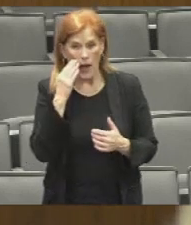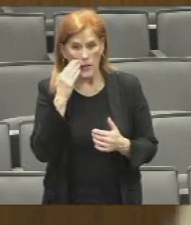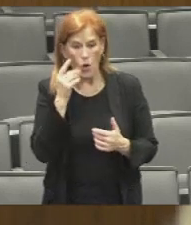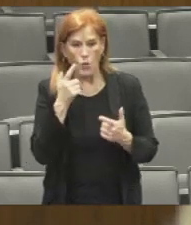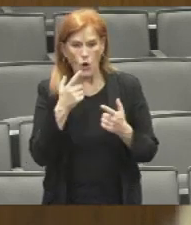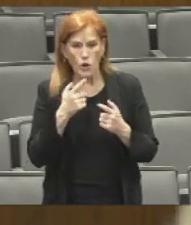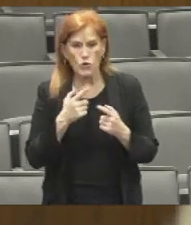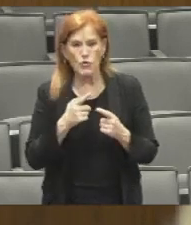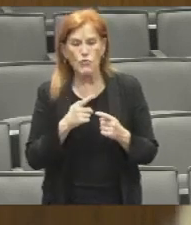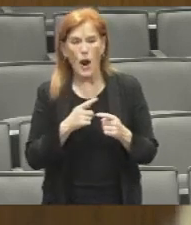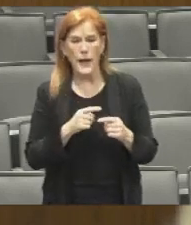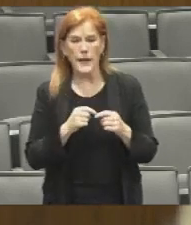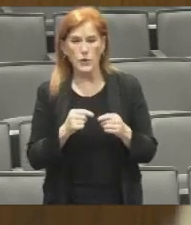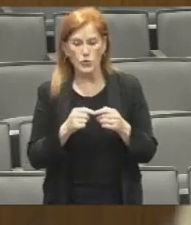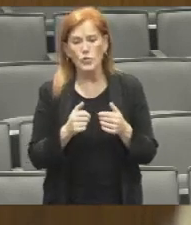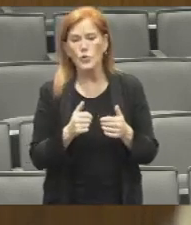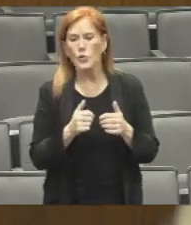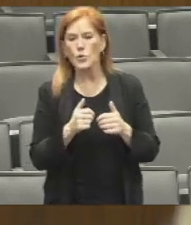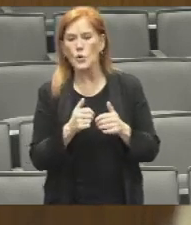number.